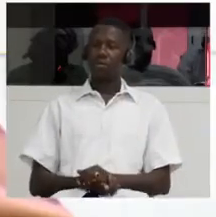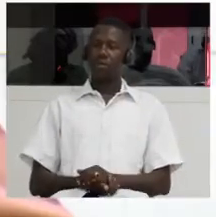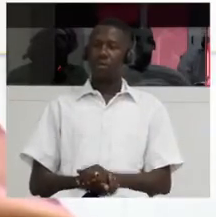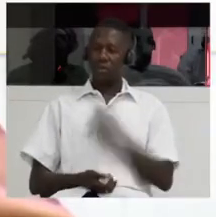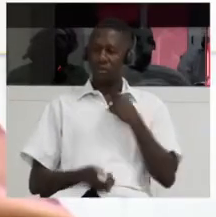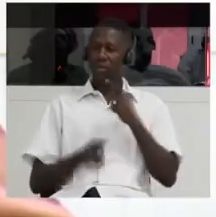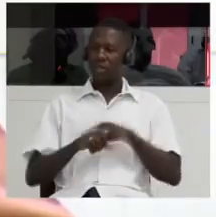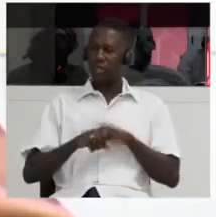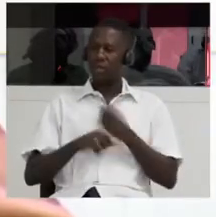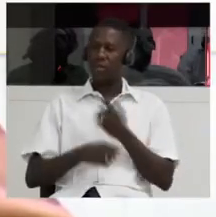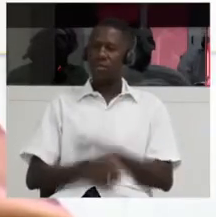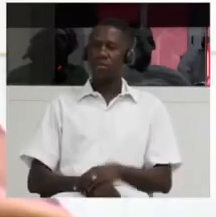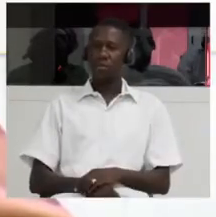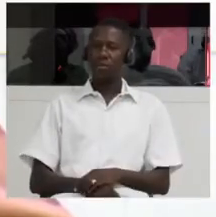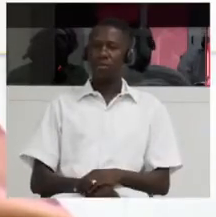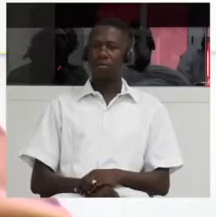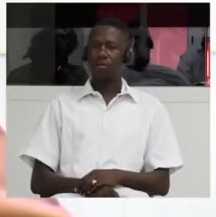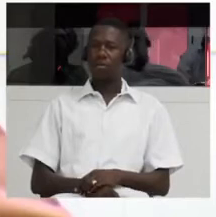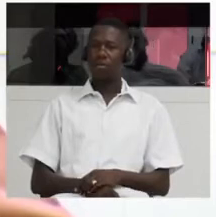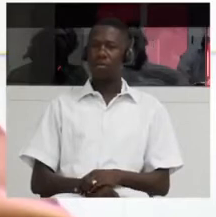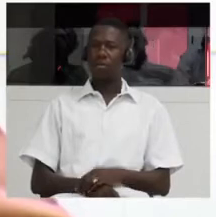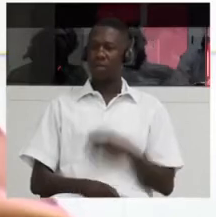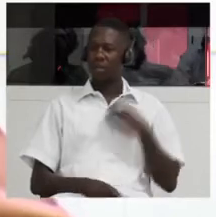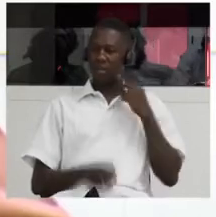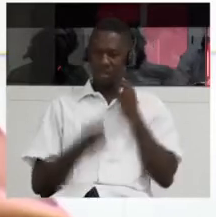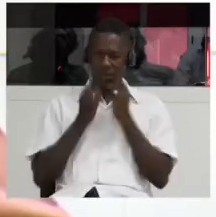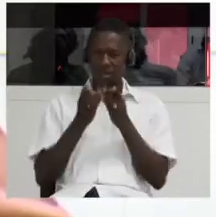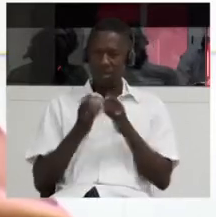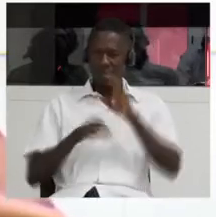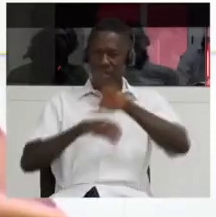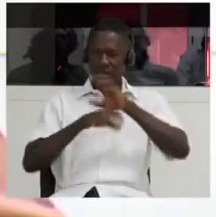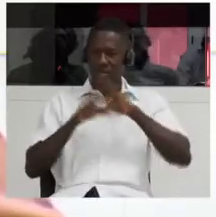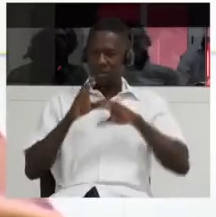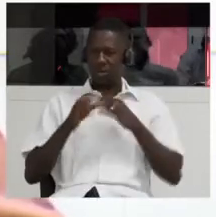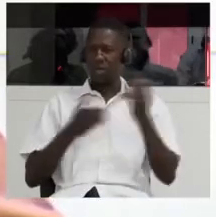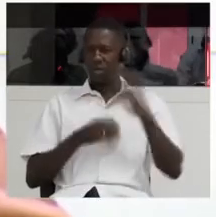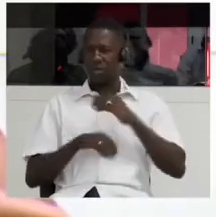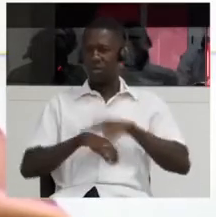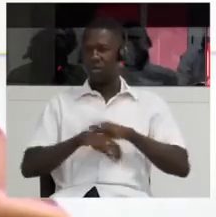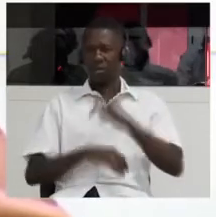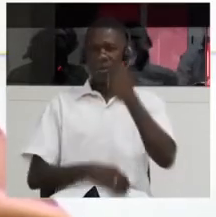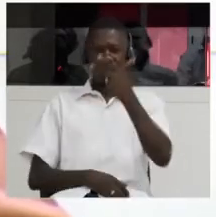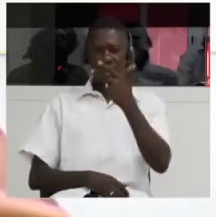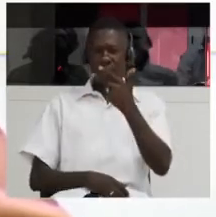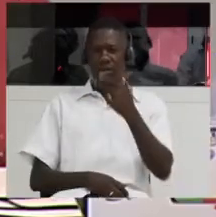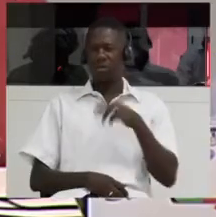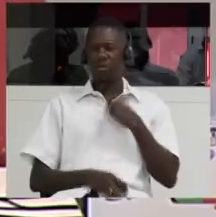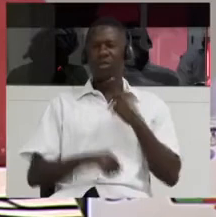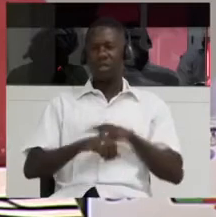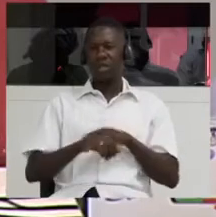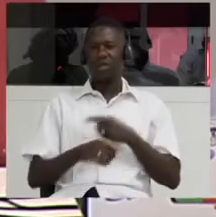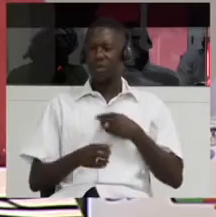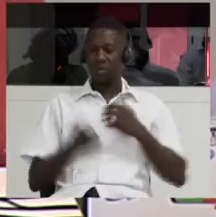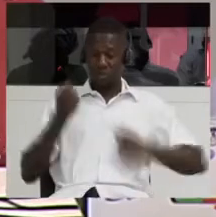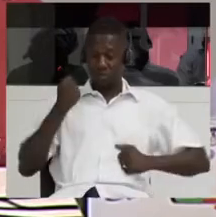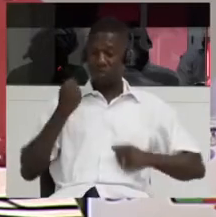Like I said, the council members came by between 8 onwards. But this weapon was with me throughout the day. Throughout the